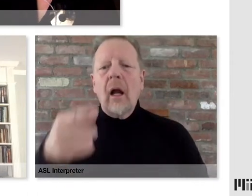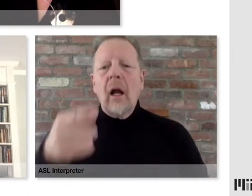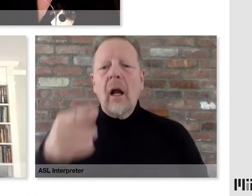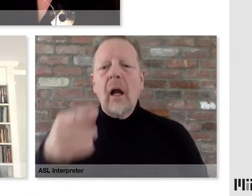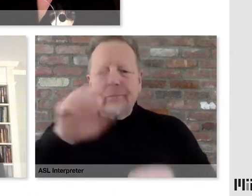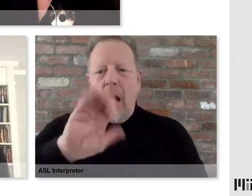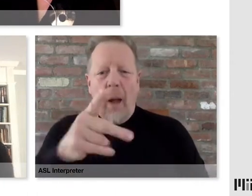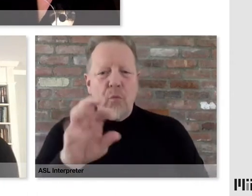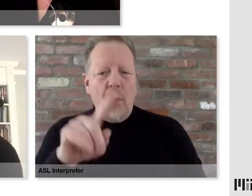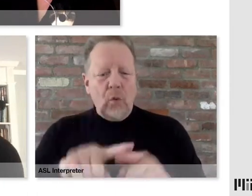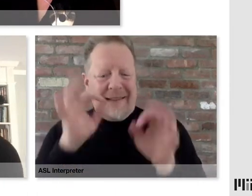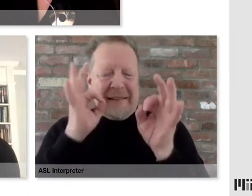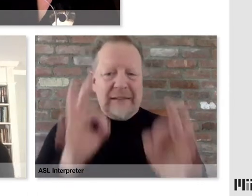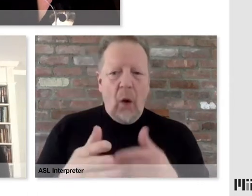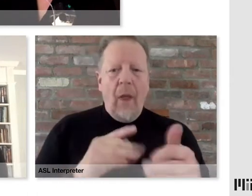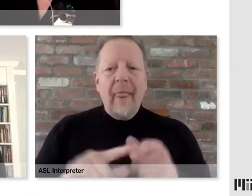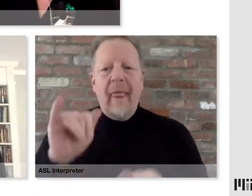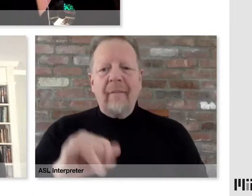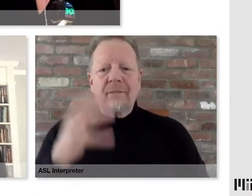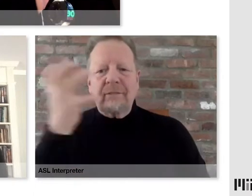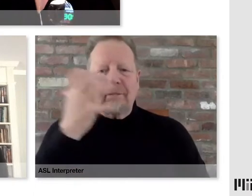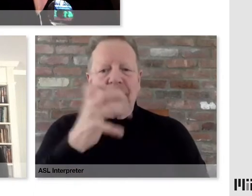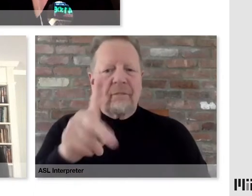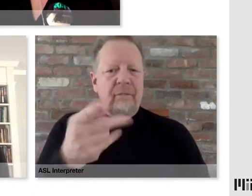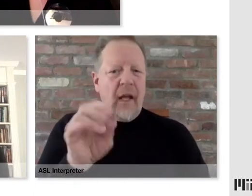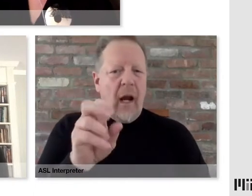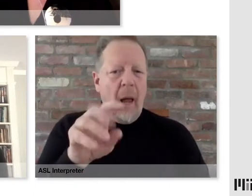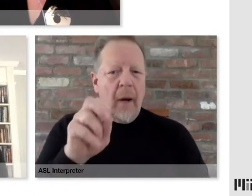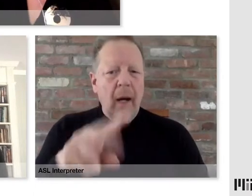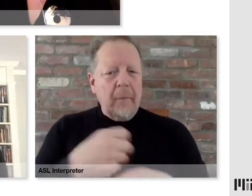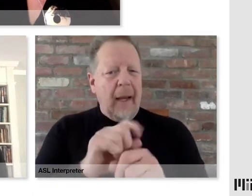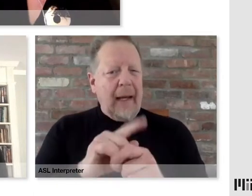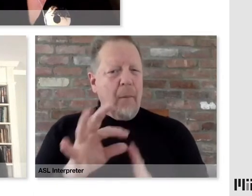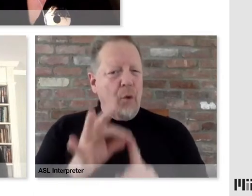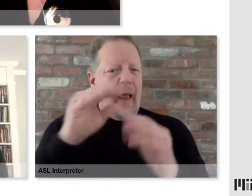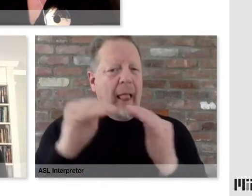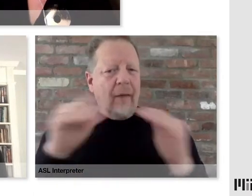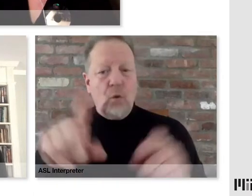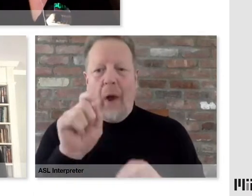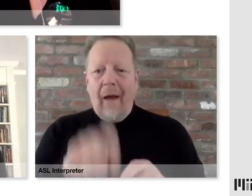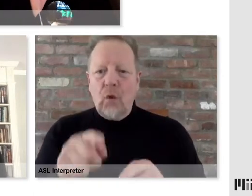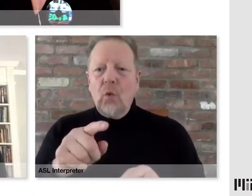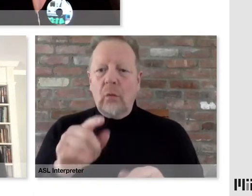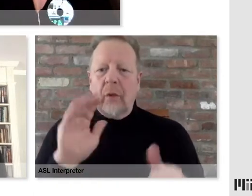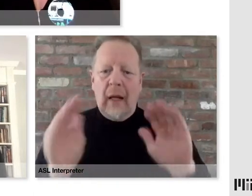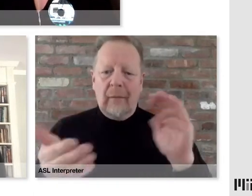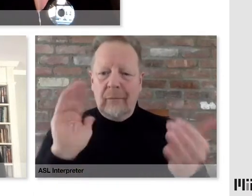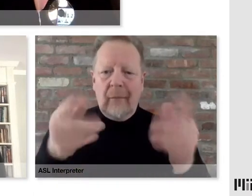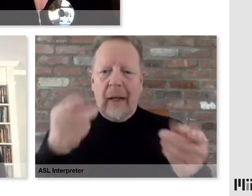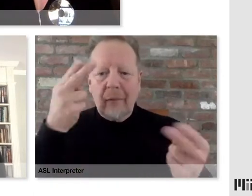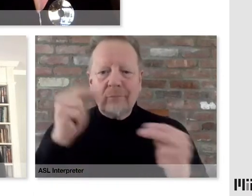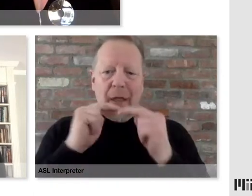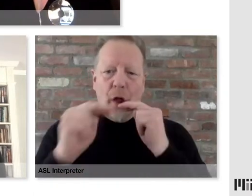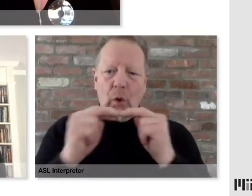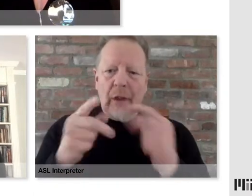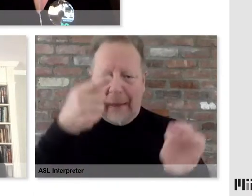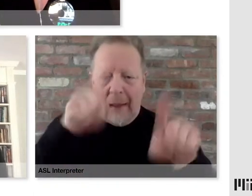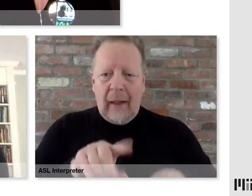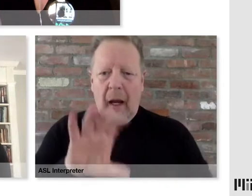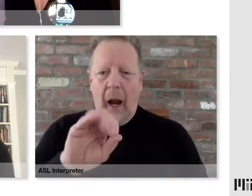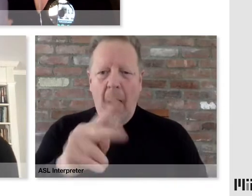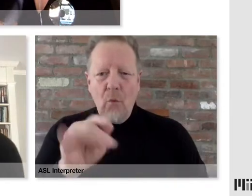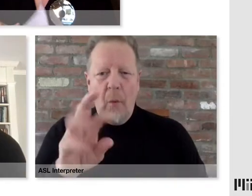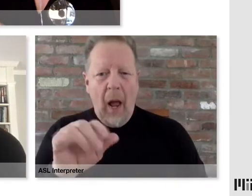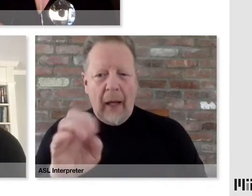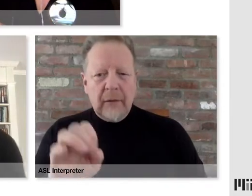that a phenomenon is made of particular levels, you have to compromise. So I wonder if